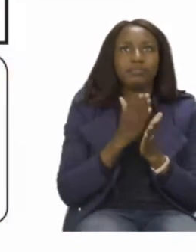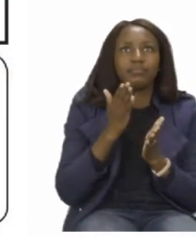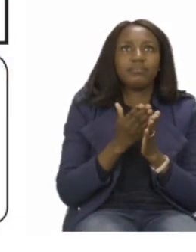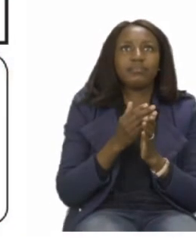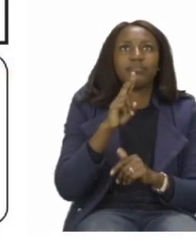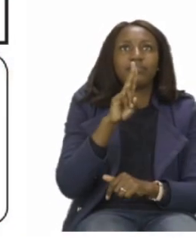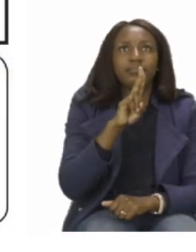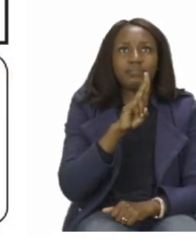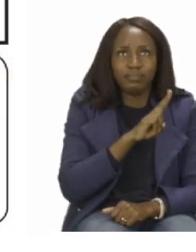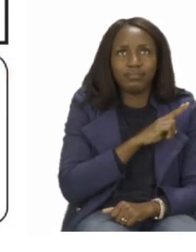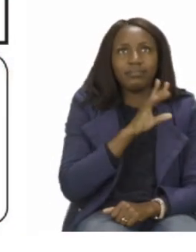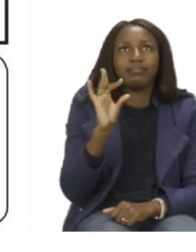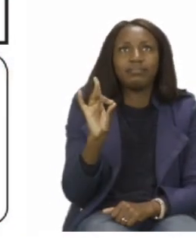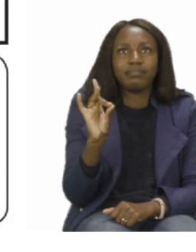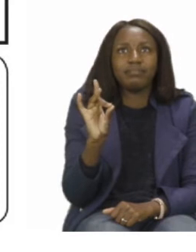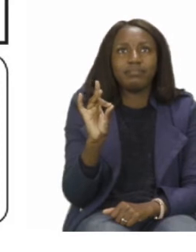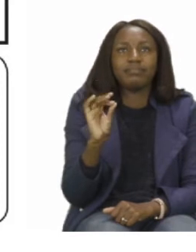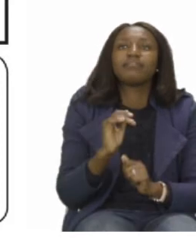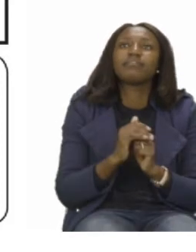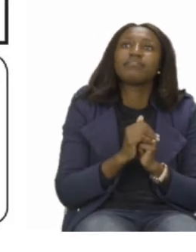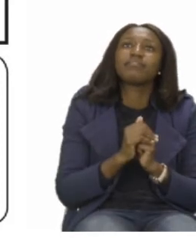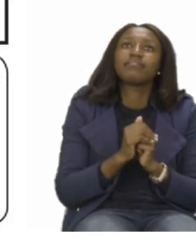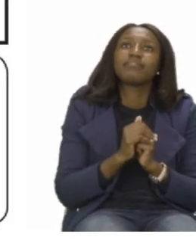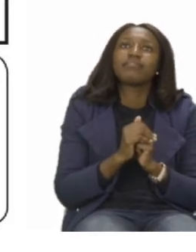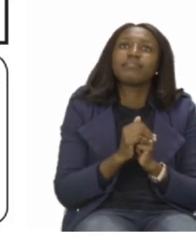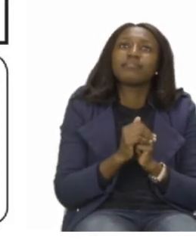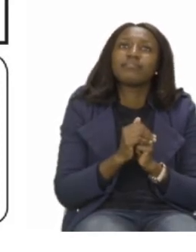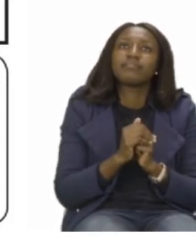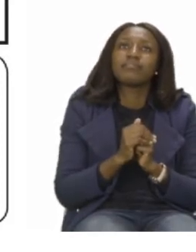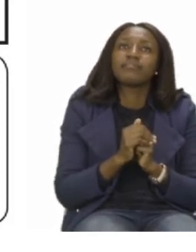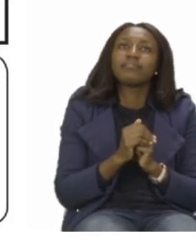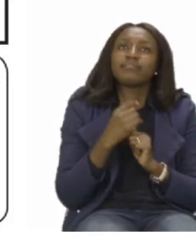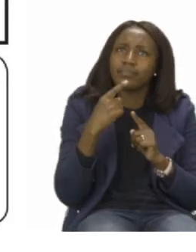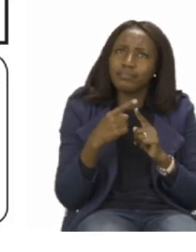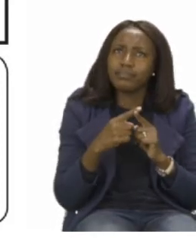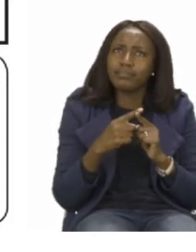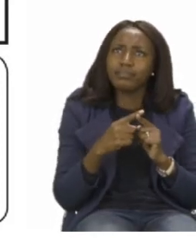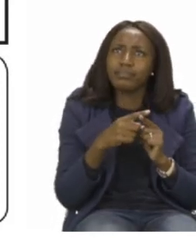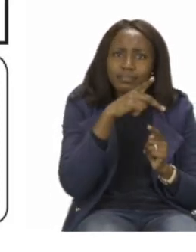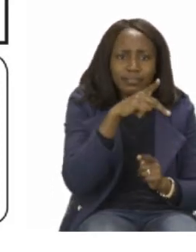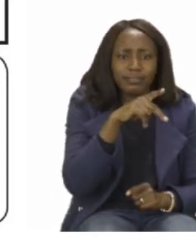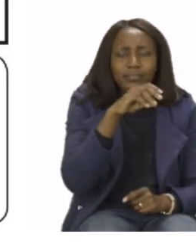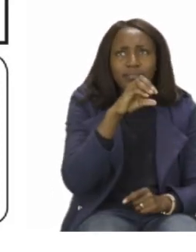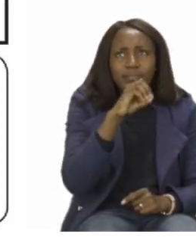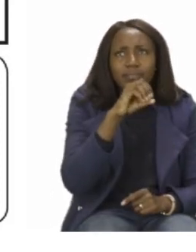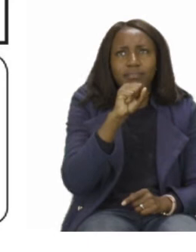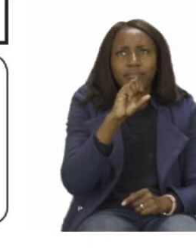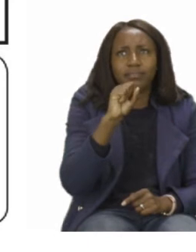28. Now, here it says, the possessive pronoun stands